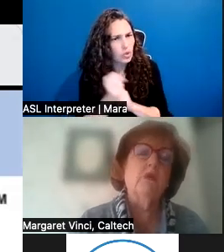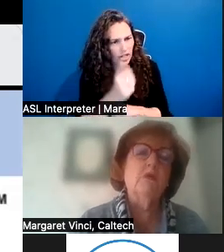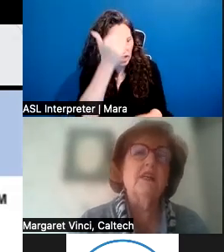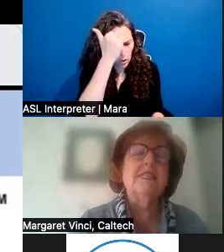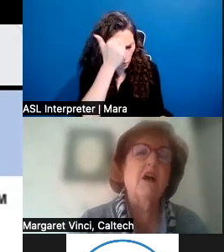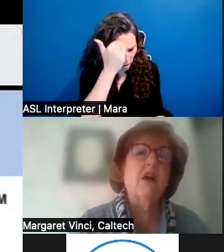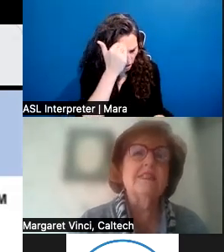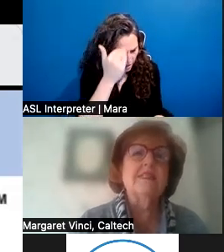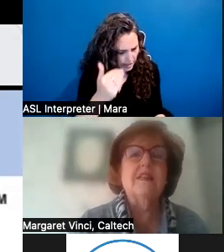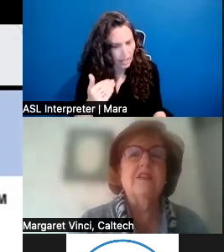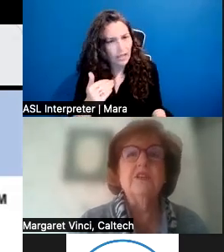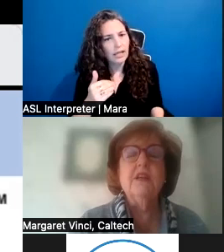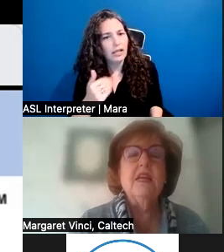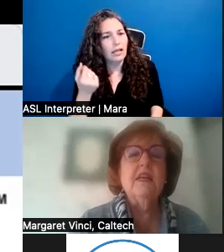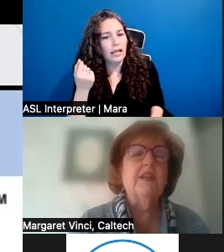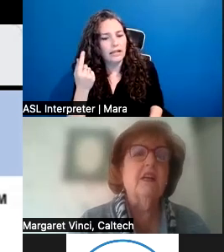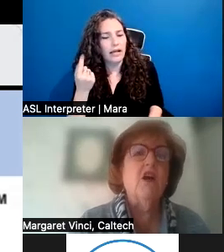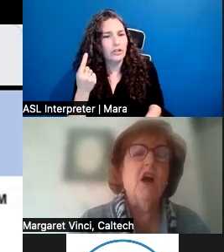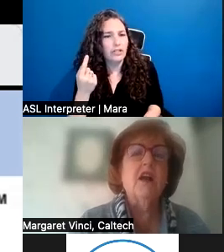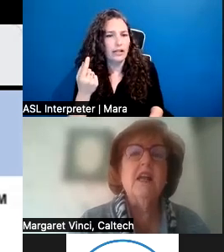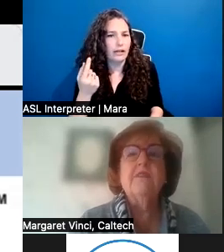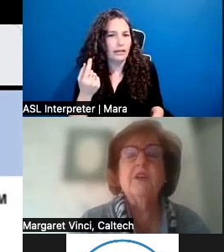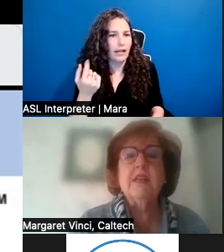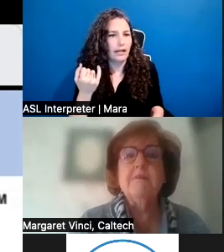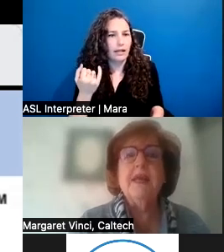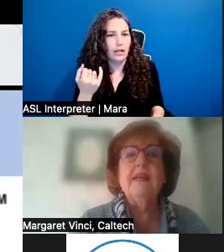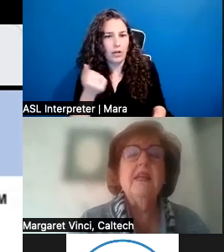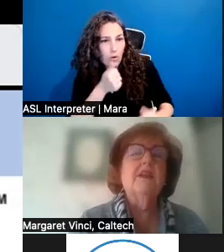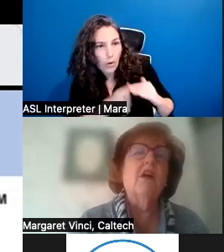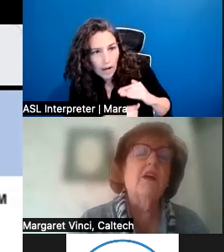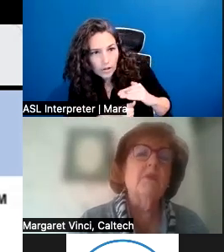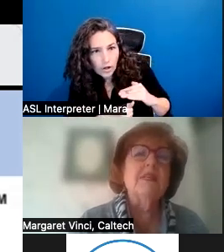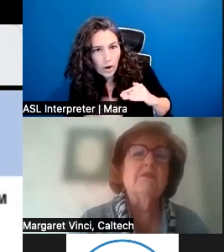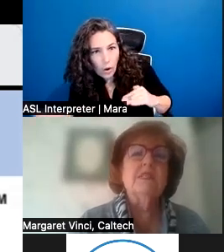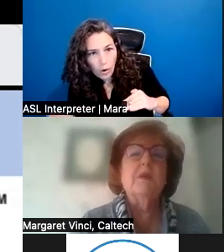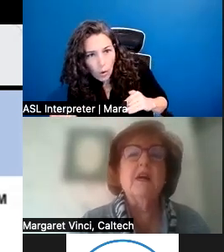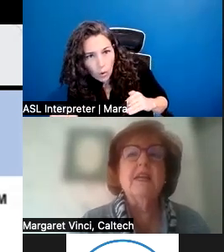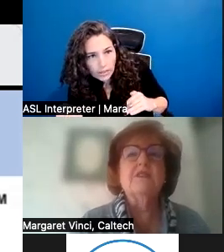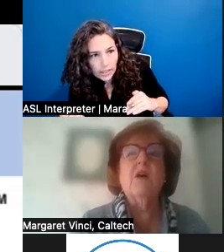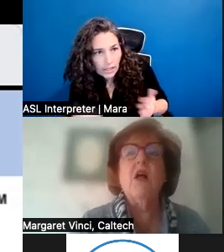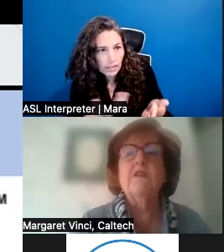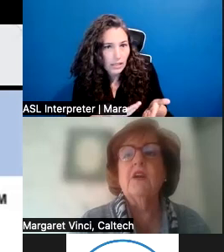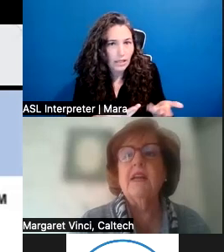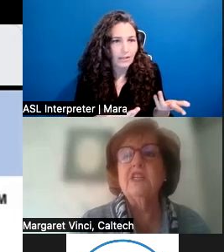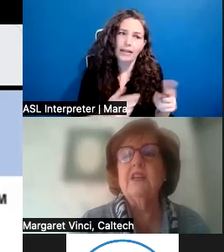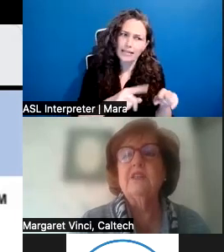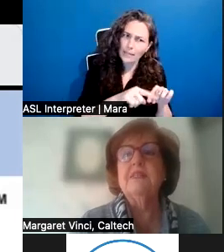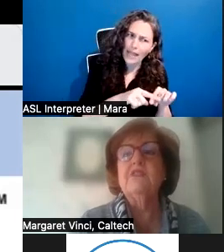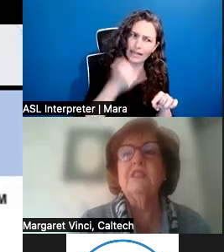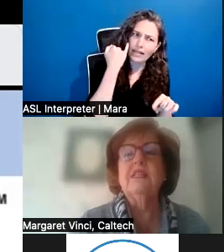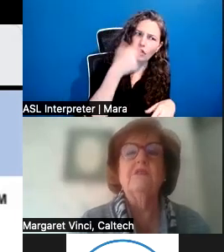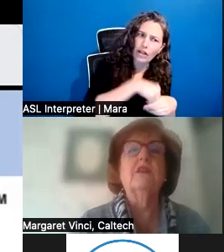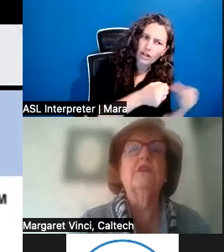drop, cover, hold on is not always something to do. If you're in a car, if you're in bed, there are other ways to respond. And so all of our